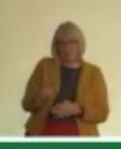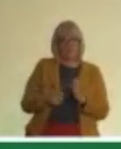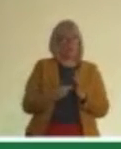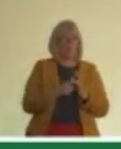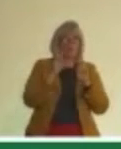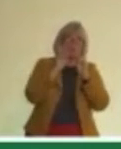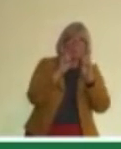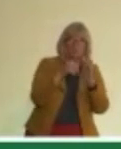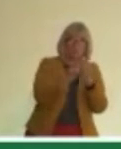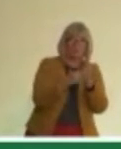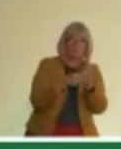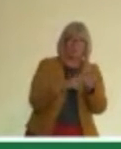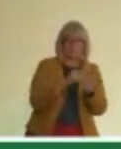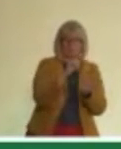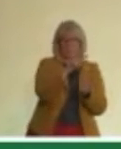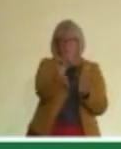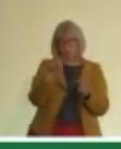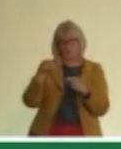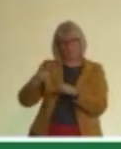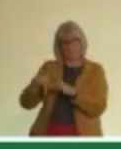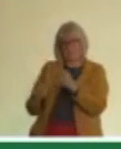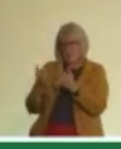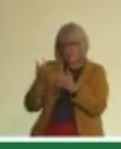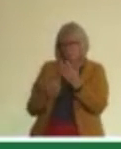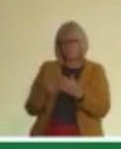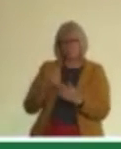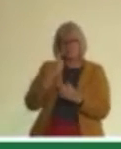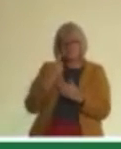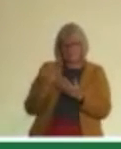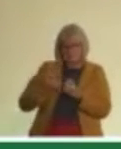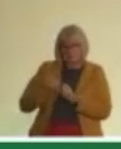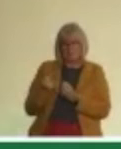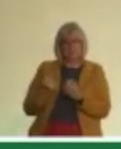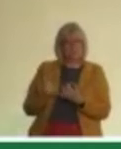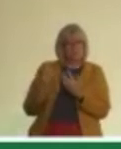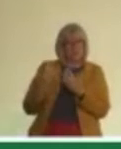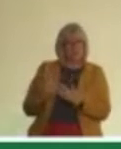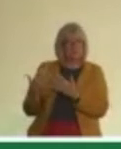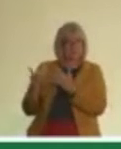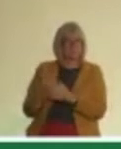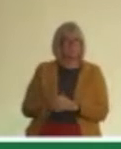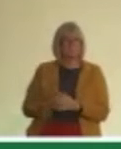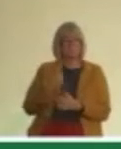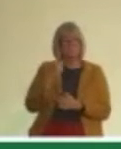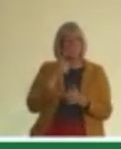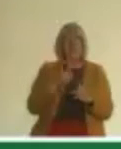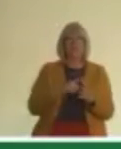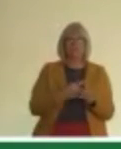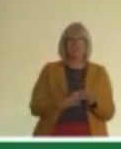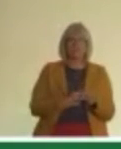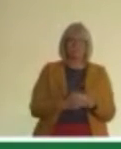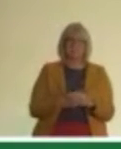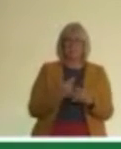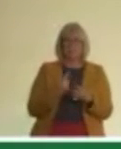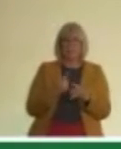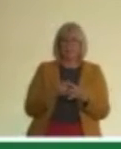account, and you're seeing those results roll in. We've just seen Adrian Ramsey and Ellie Chowns elected in Waveney